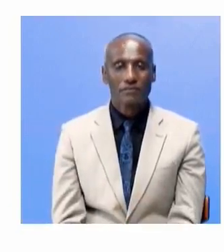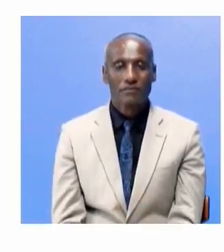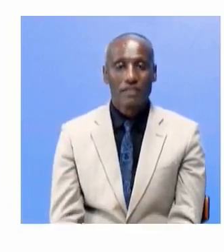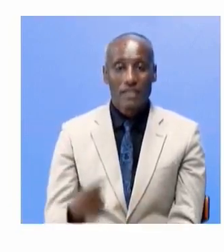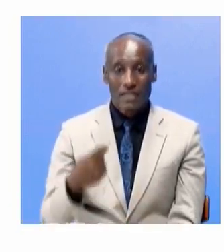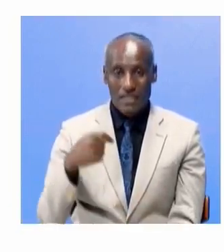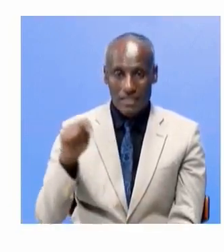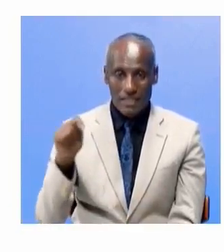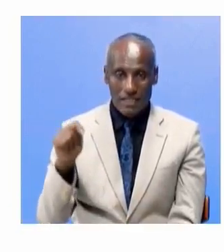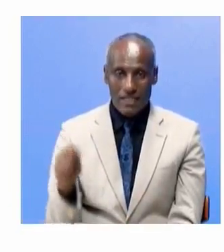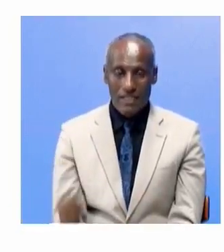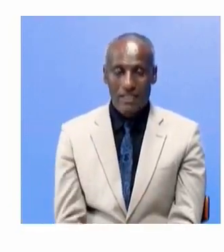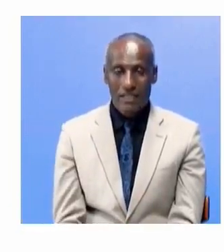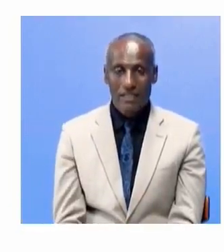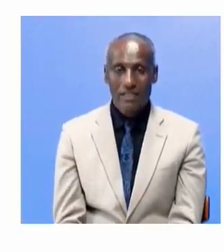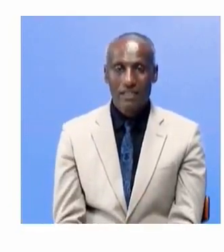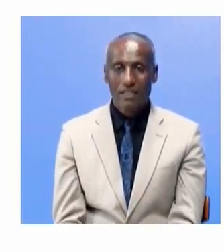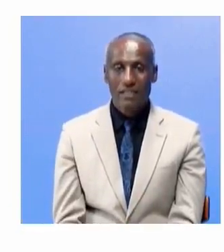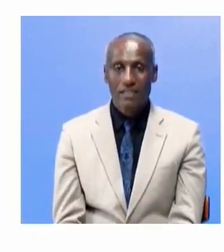the